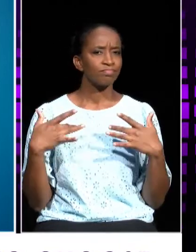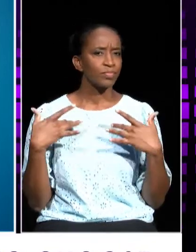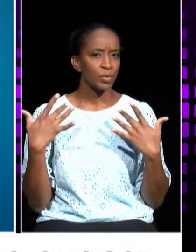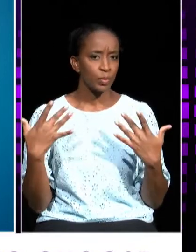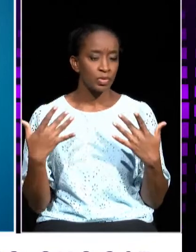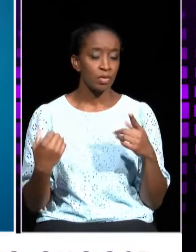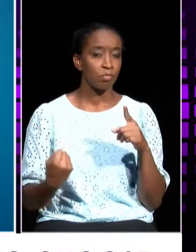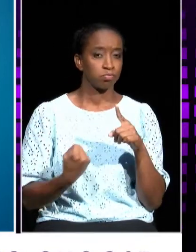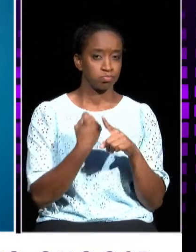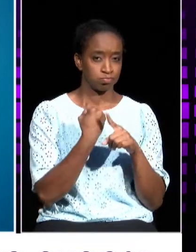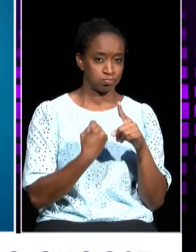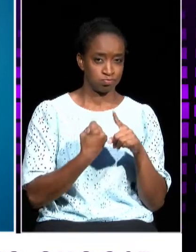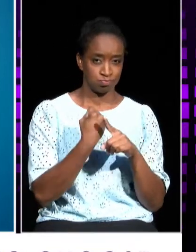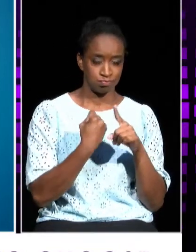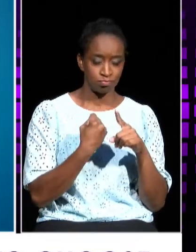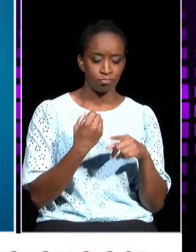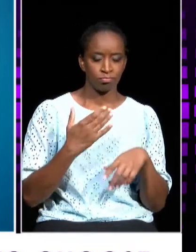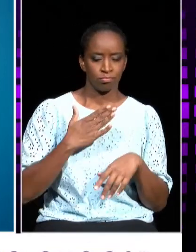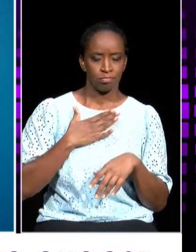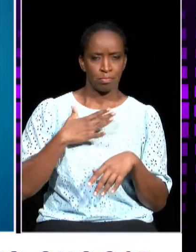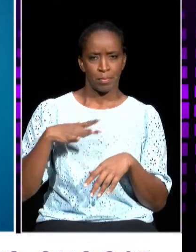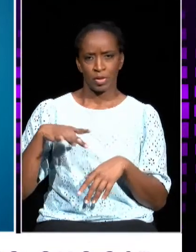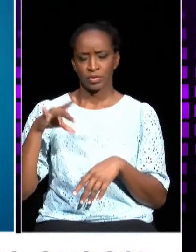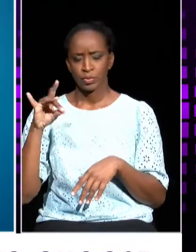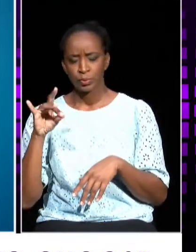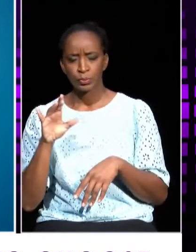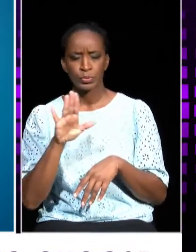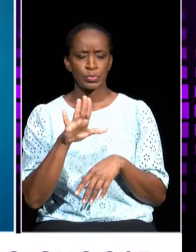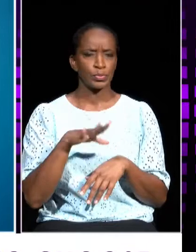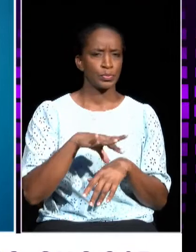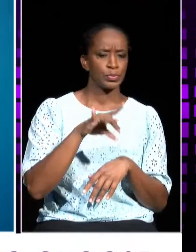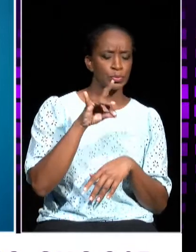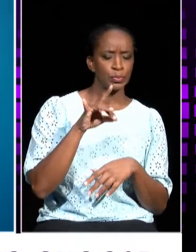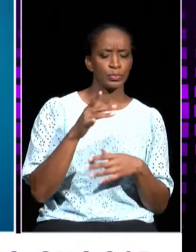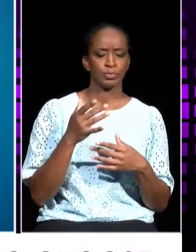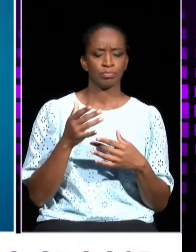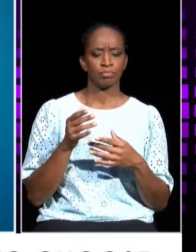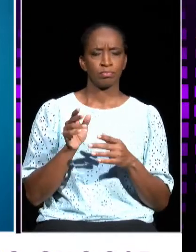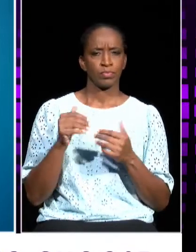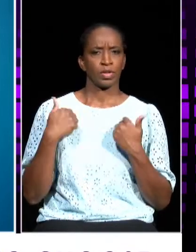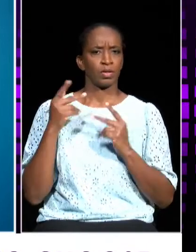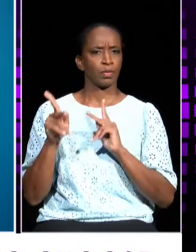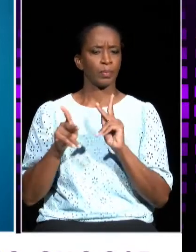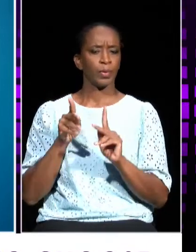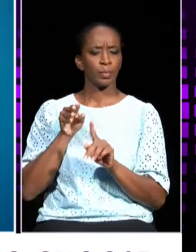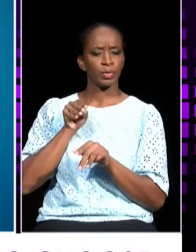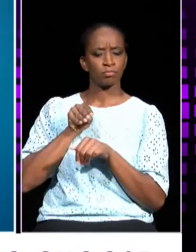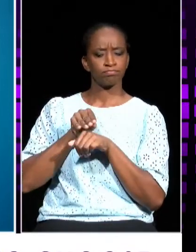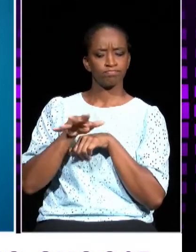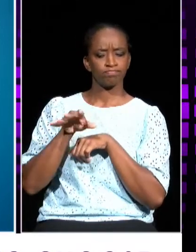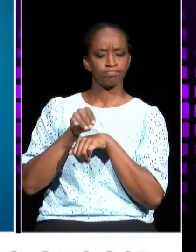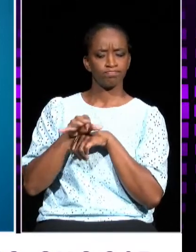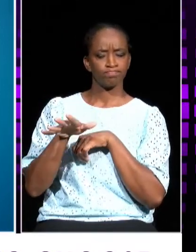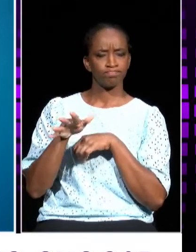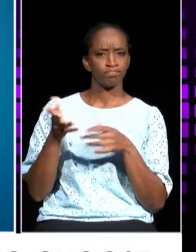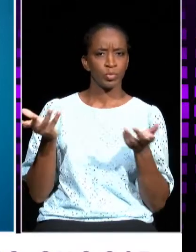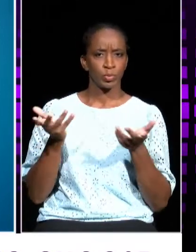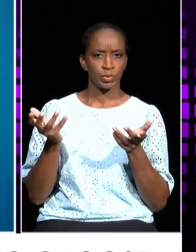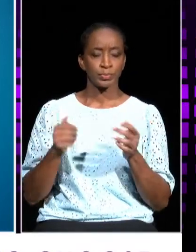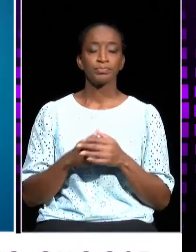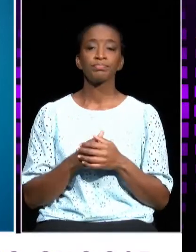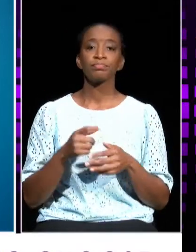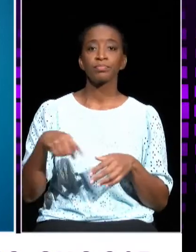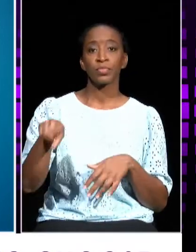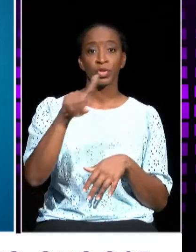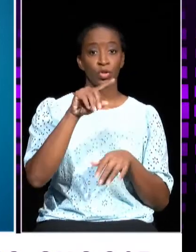or right road? Now, we also have opportunities for you, our audience, to win prizes. Listening to the presentations, we're going to be looking